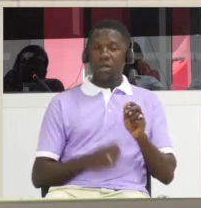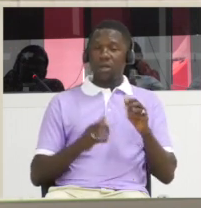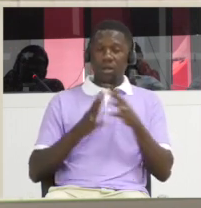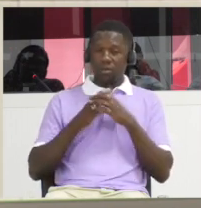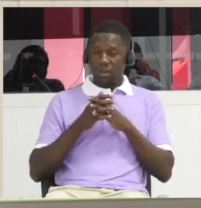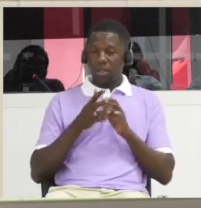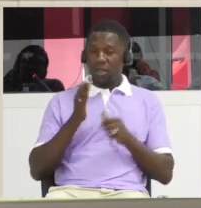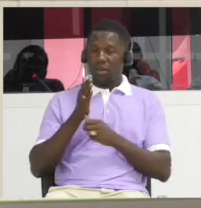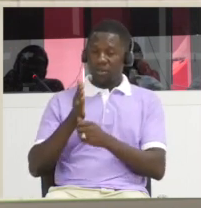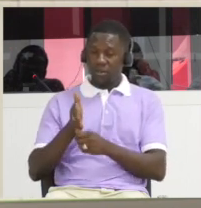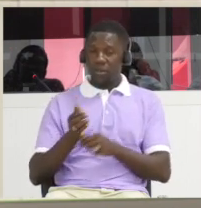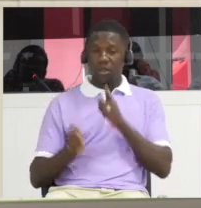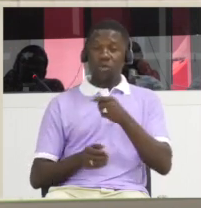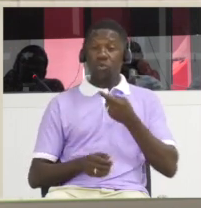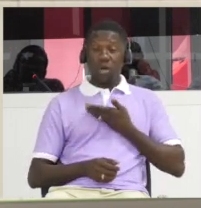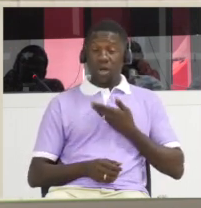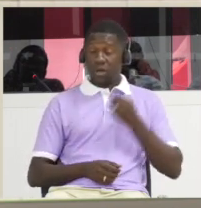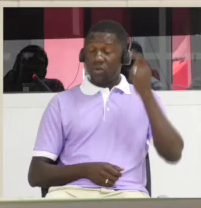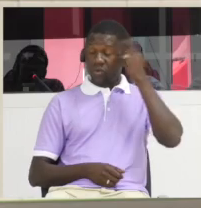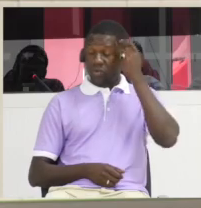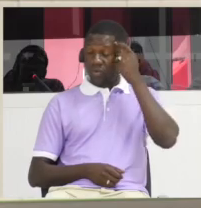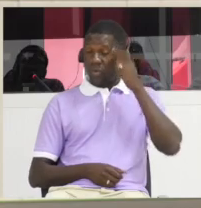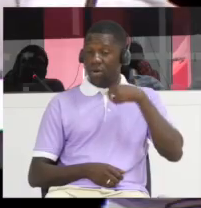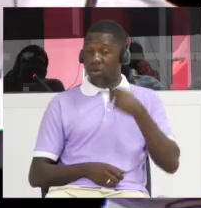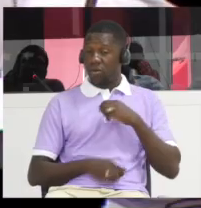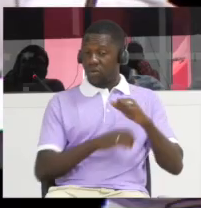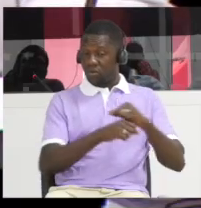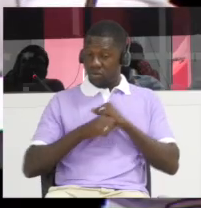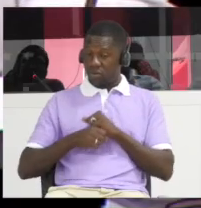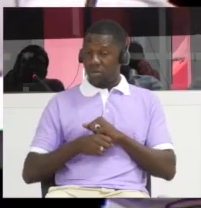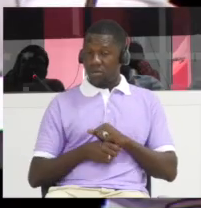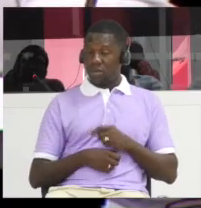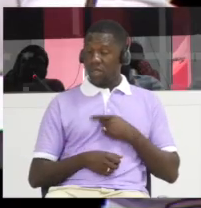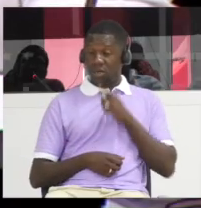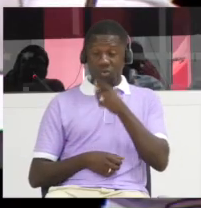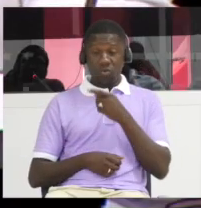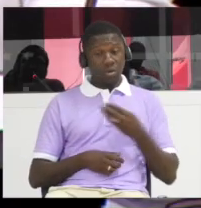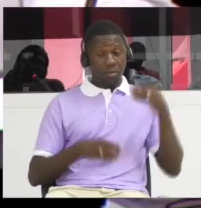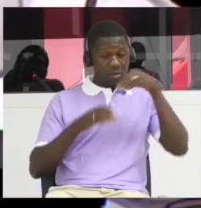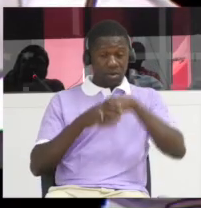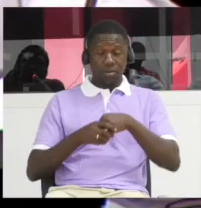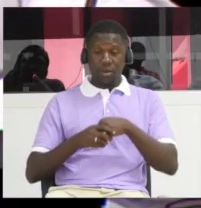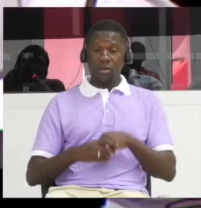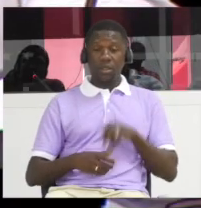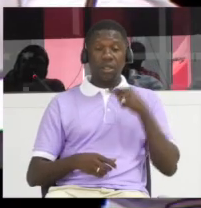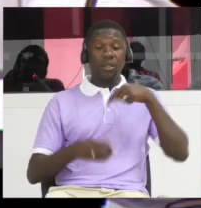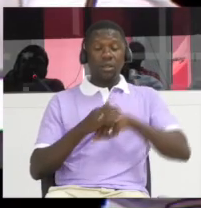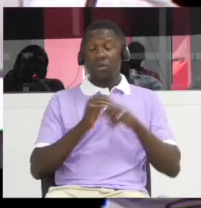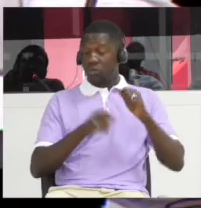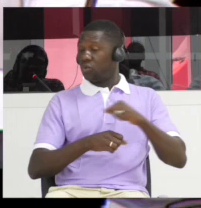the coup and you are in fact complicit in that coup by reason of the